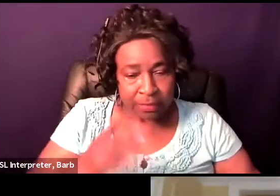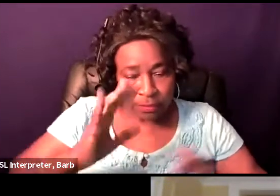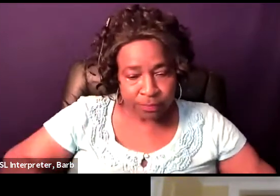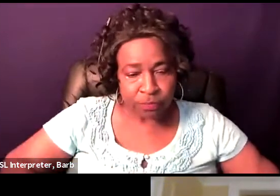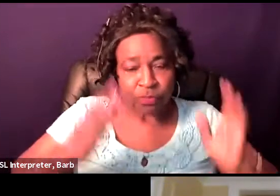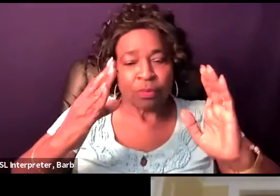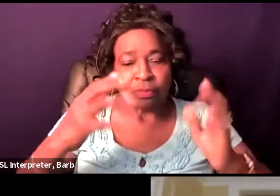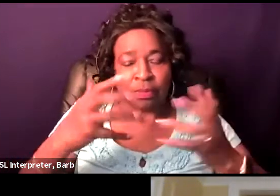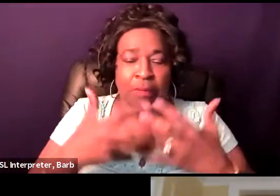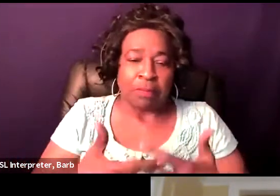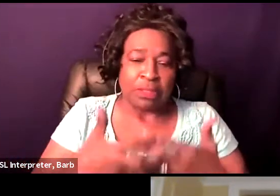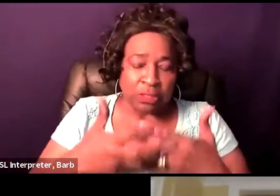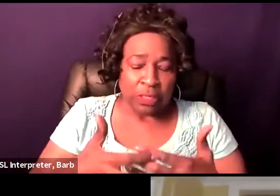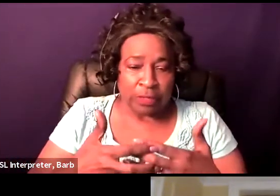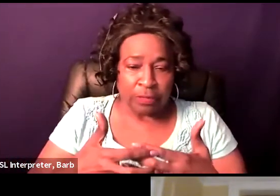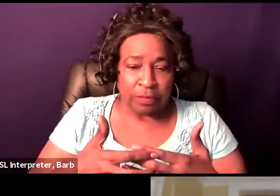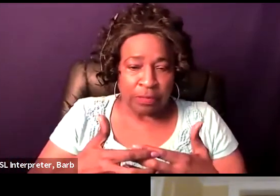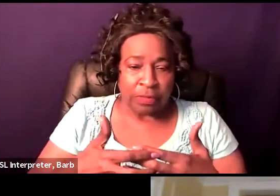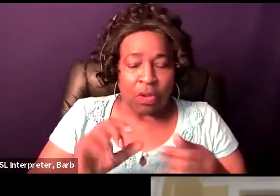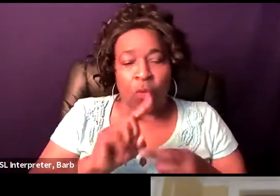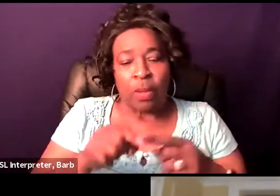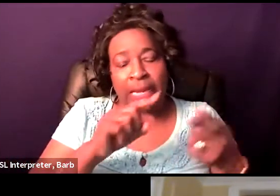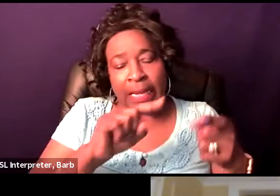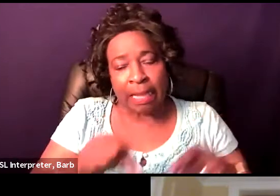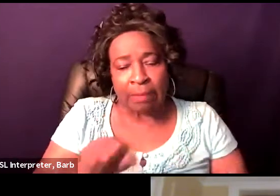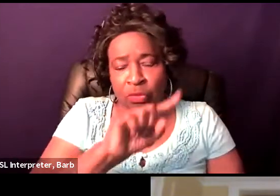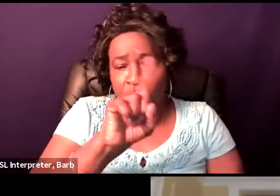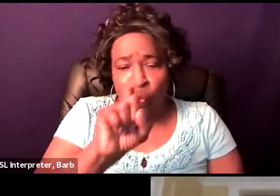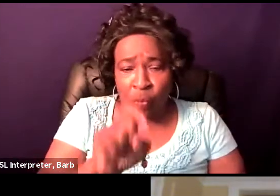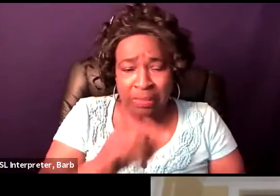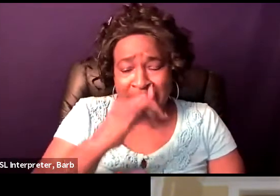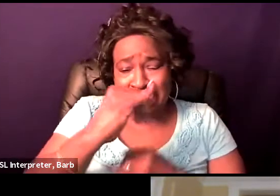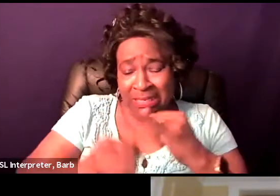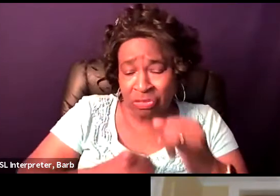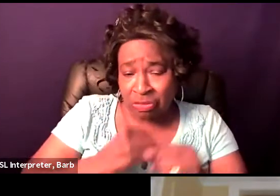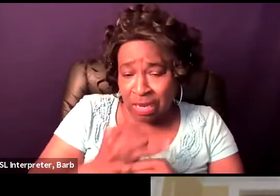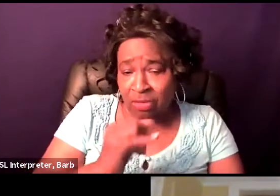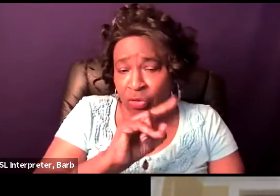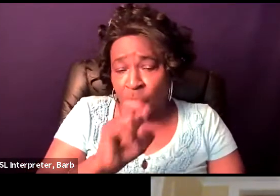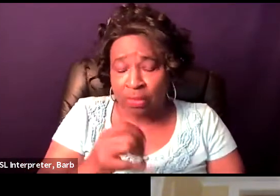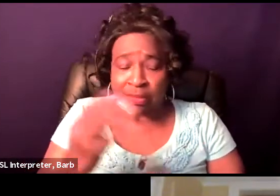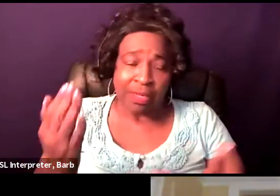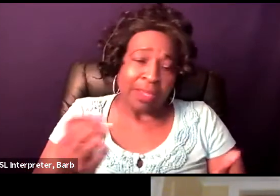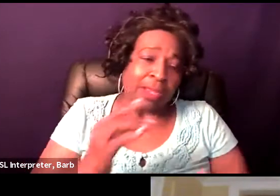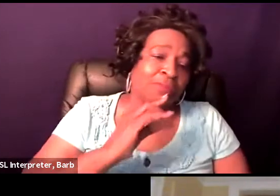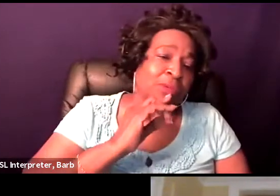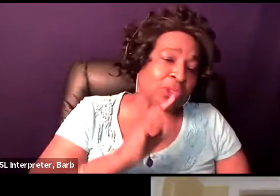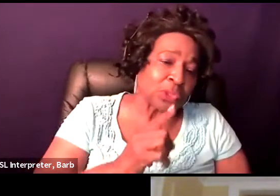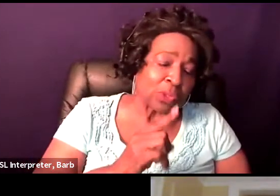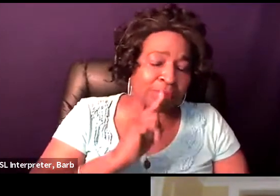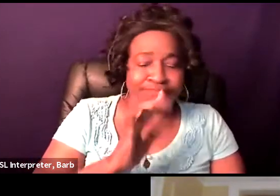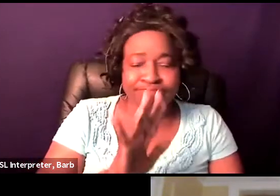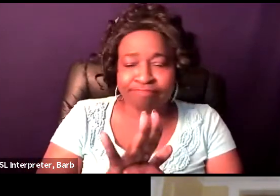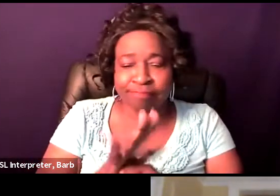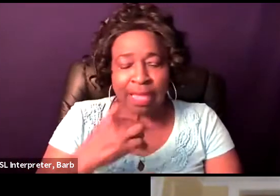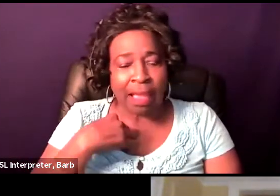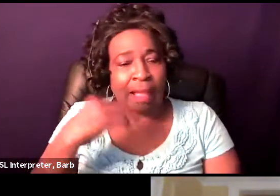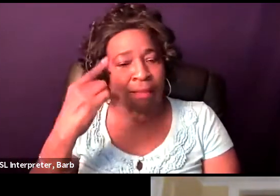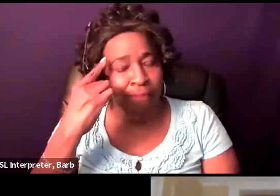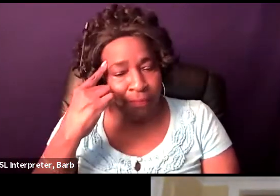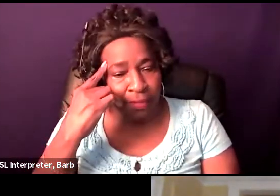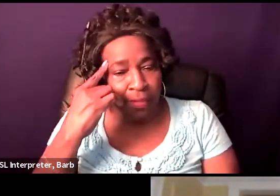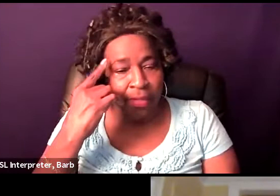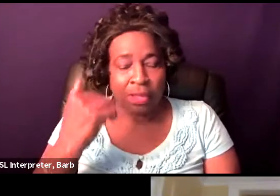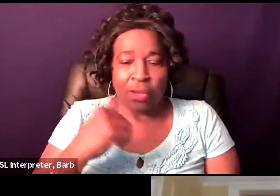machinery. In terms of the question, the international question, certainly, I definitely think that, you know, we